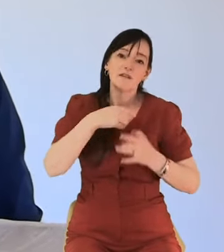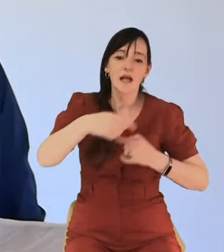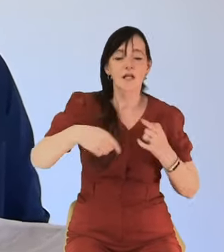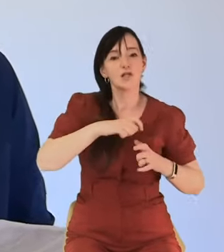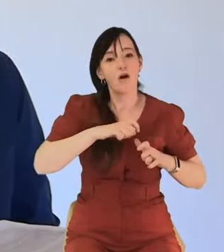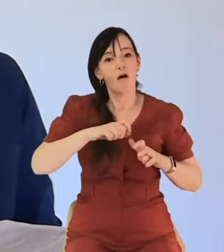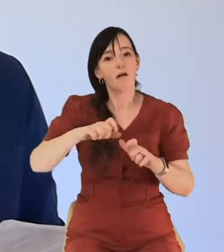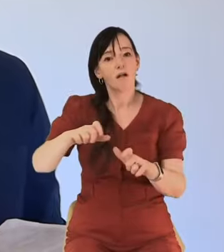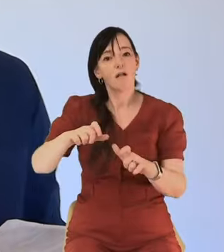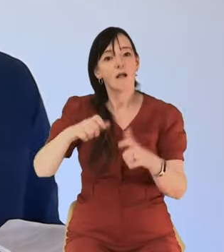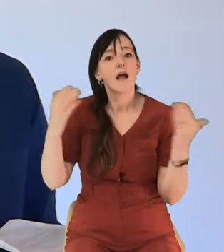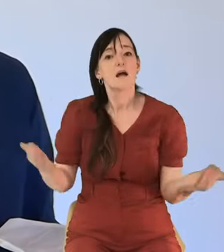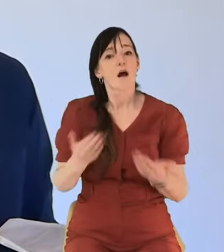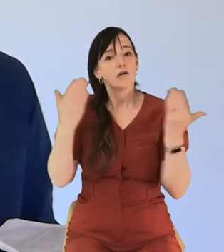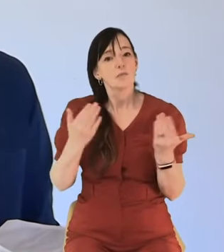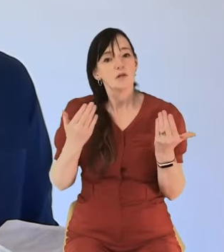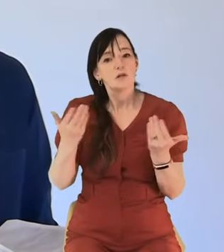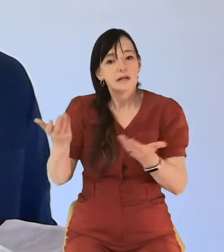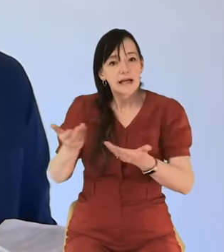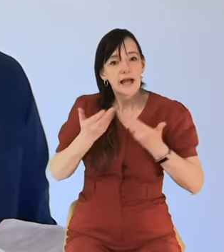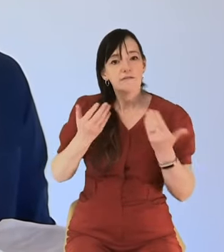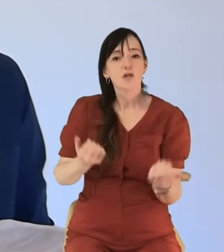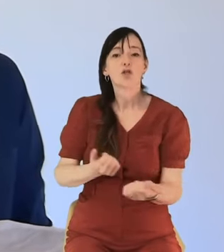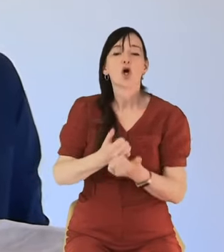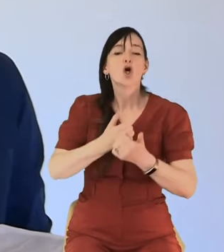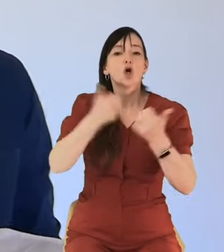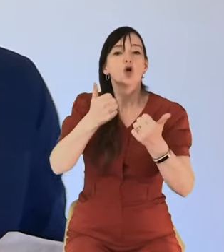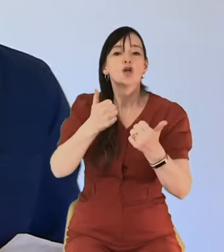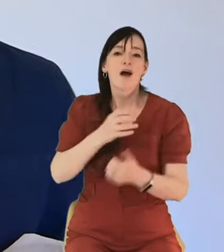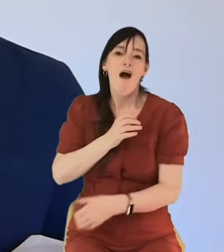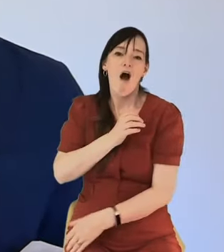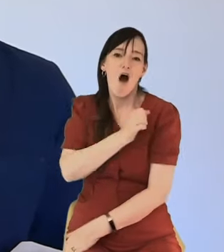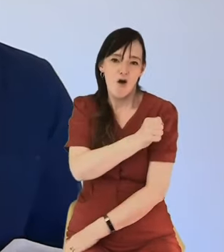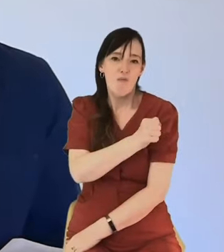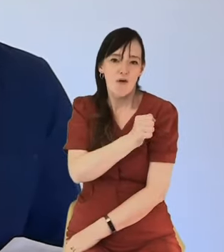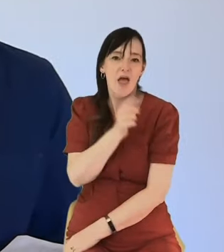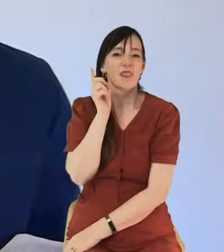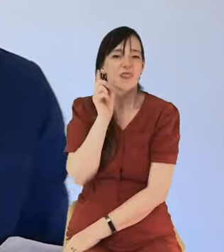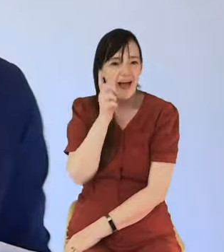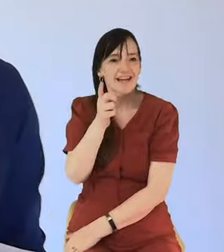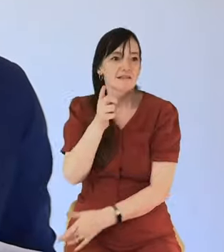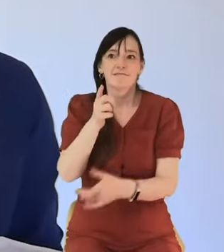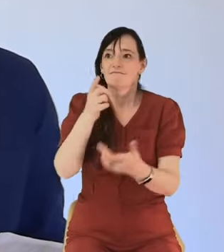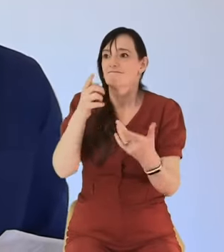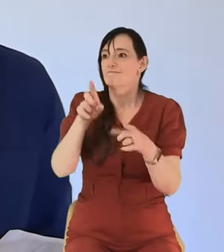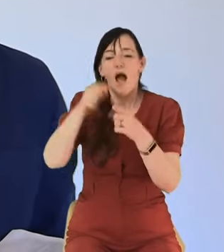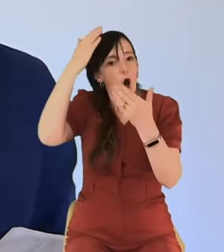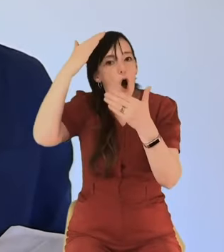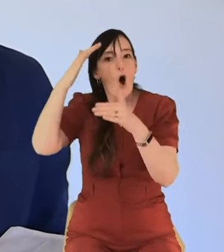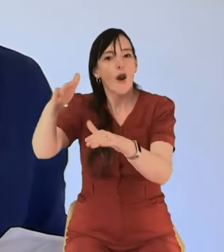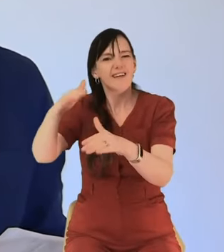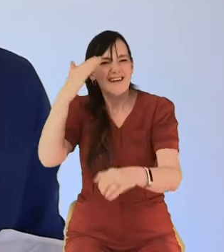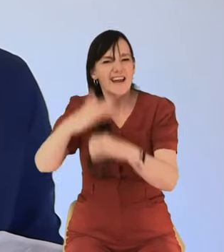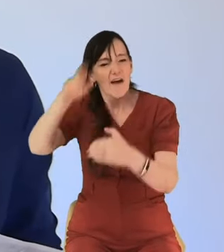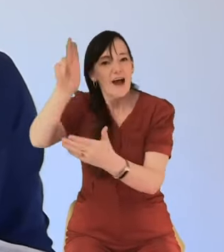encouragement and good hope. The good hope that is ours, that holiday that's never going